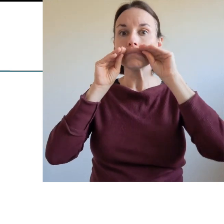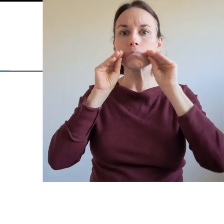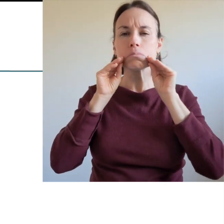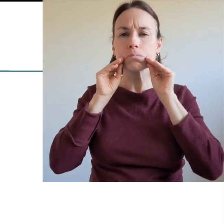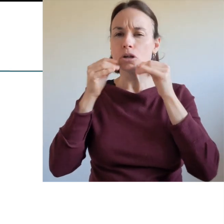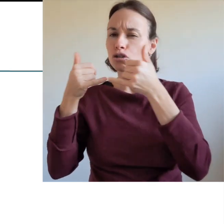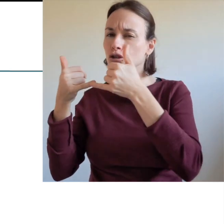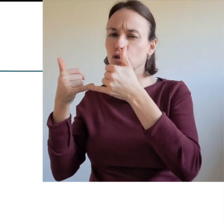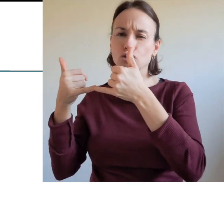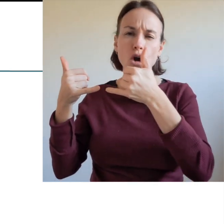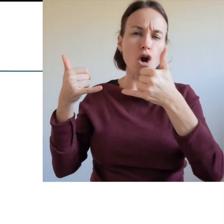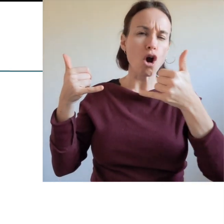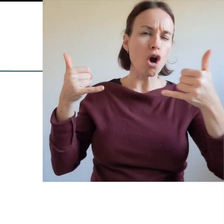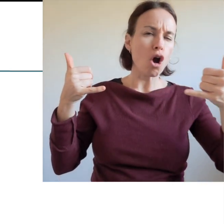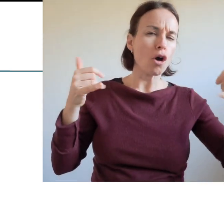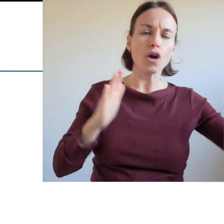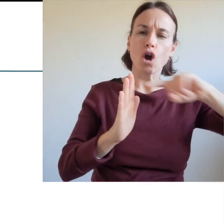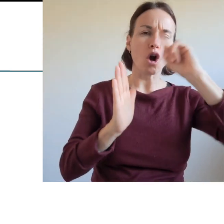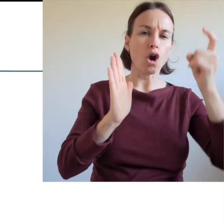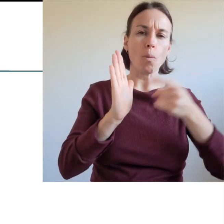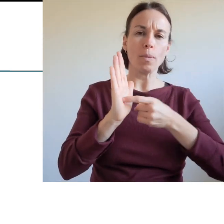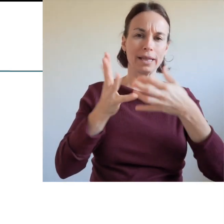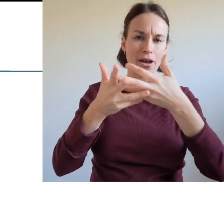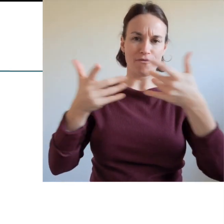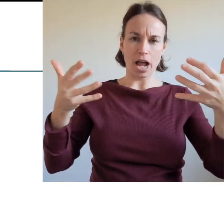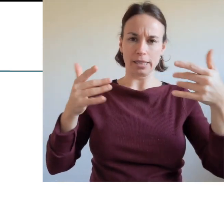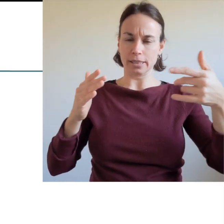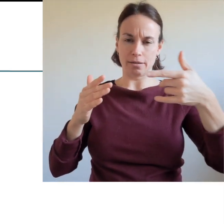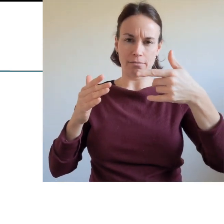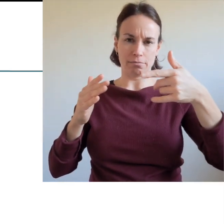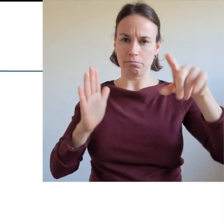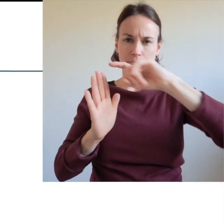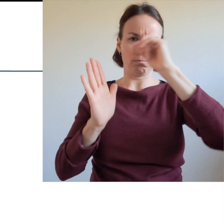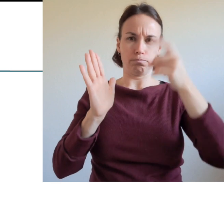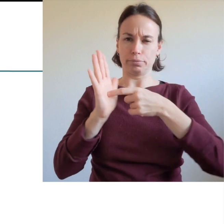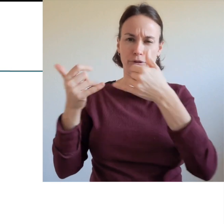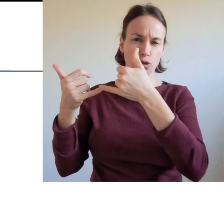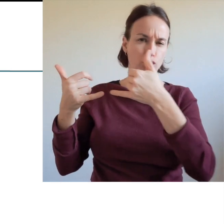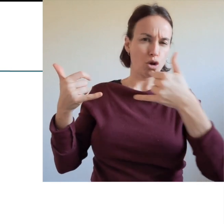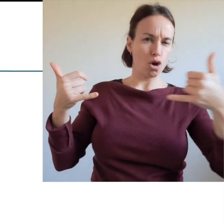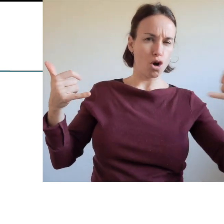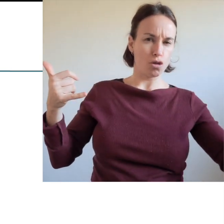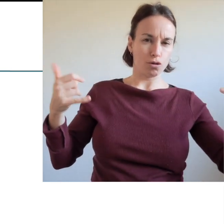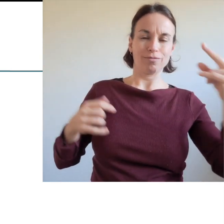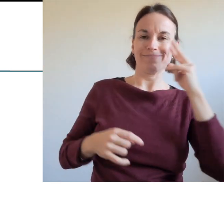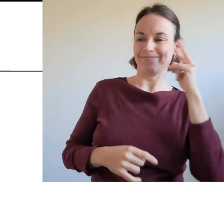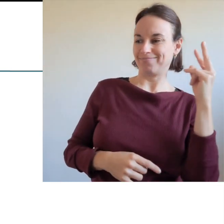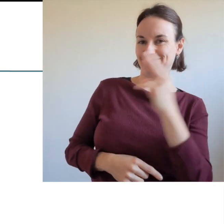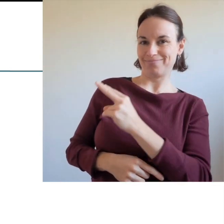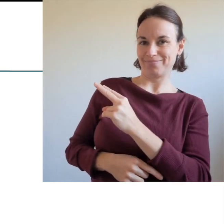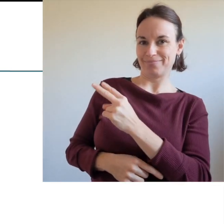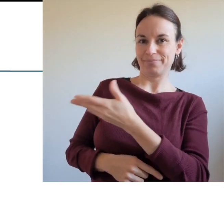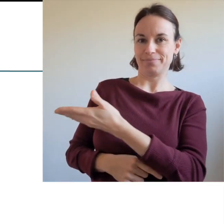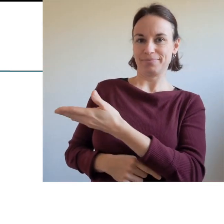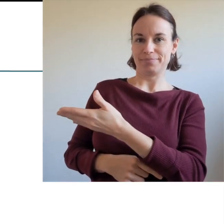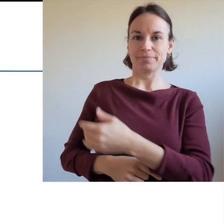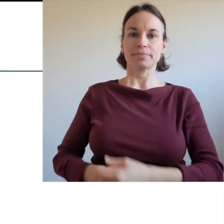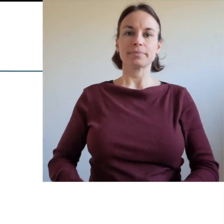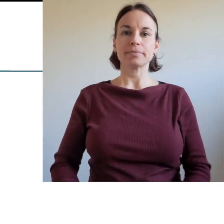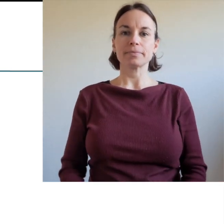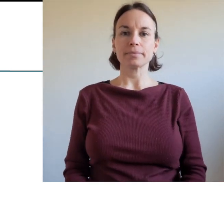Notice that there are no indefinites in this sentence, but still we have corners down scoping over the